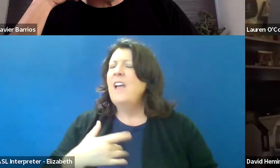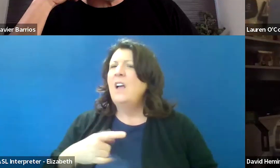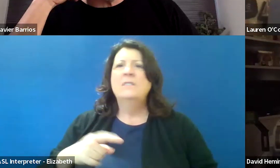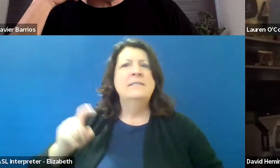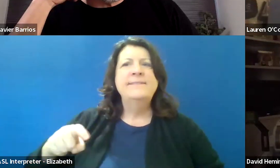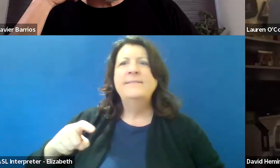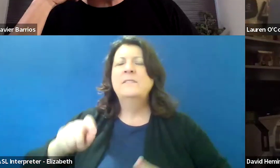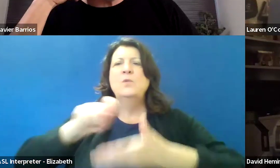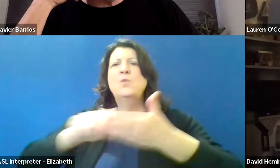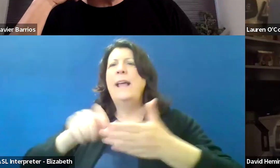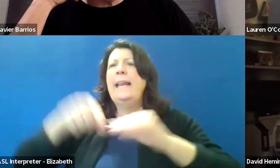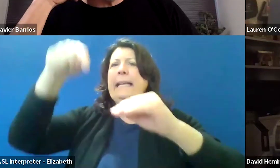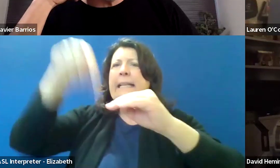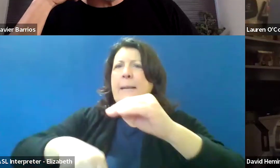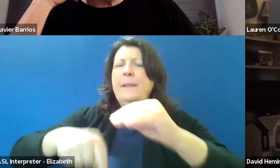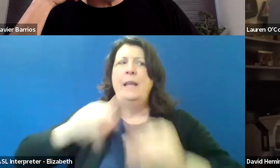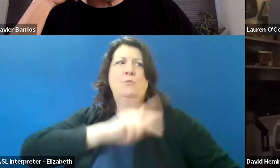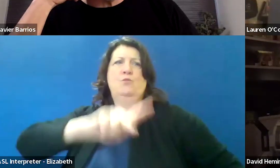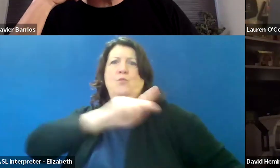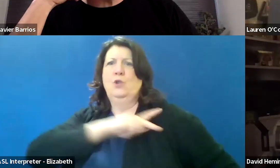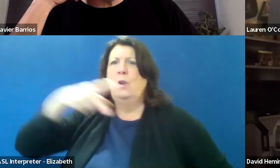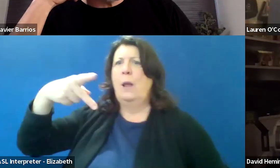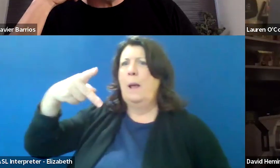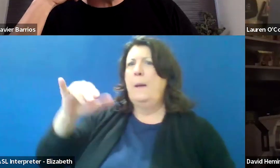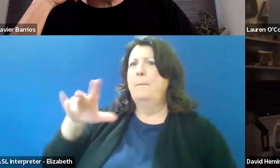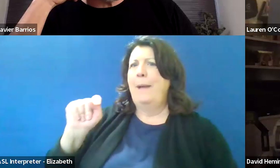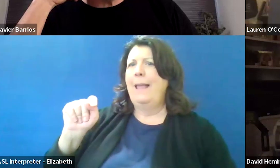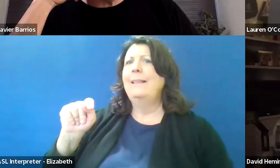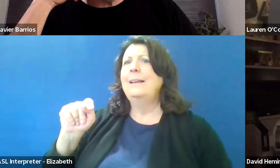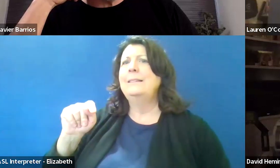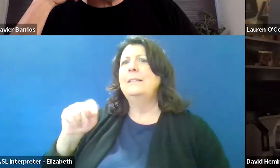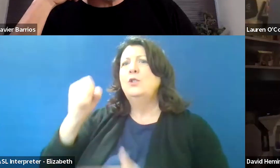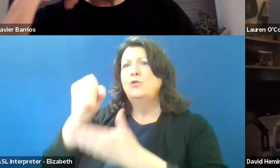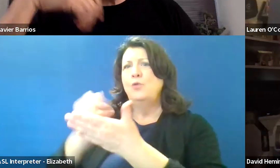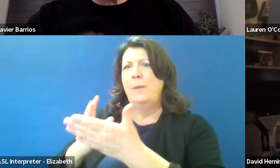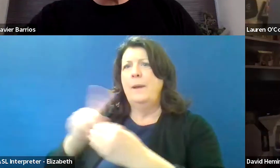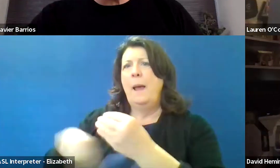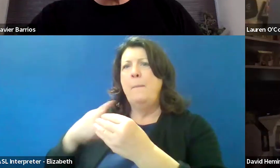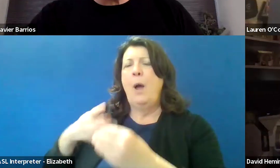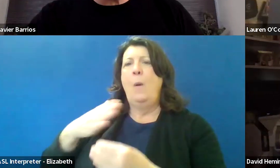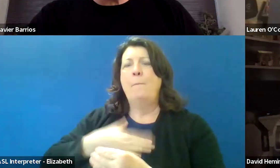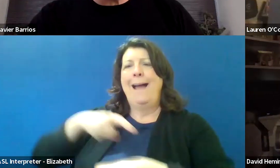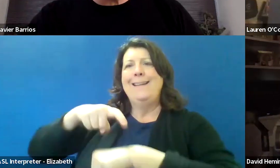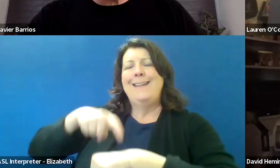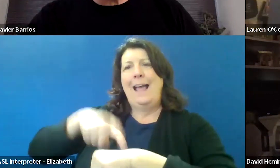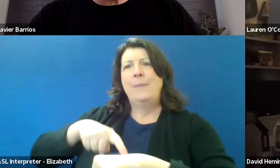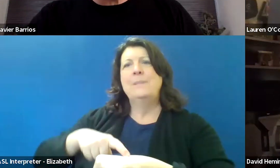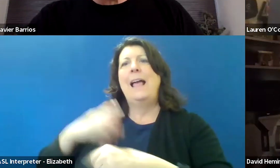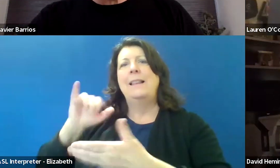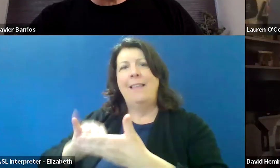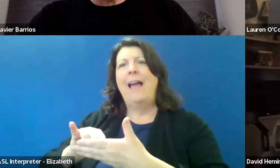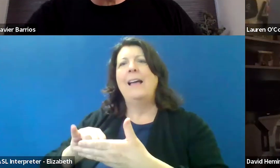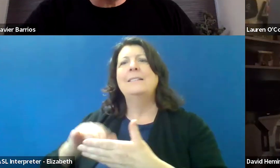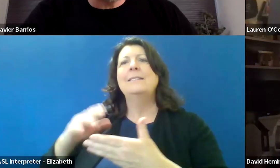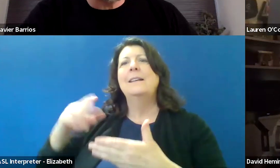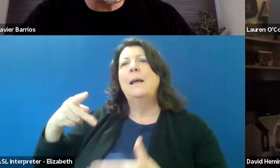kind of deeply personal pilot script about my times at this prep school in Hartford, Connecticut. And it kind of related to being kind of a lower